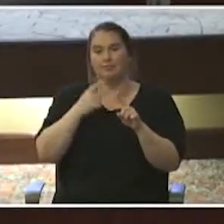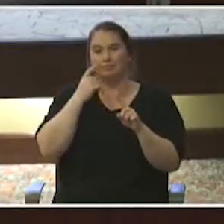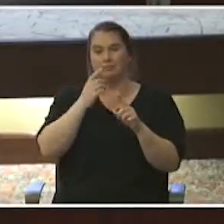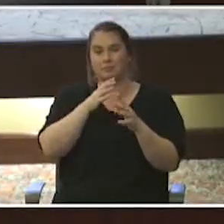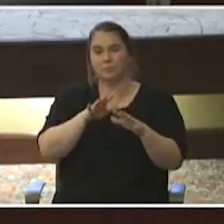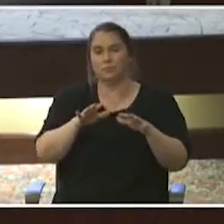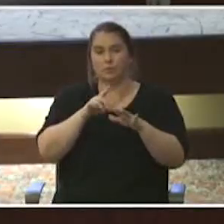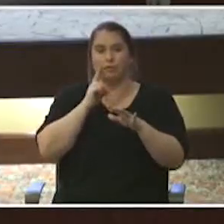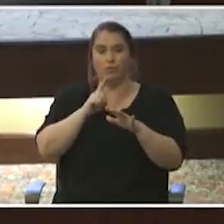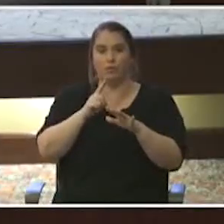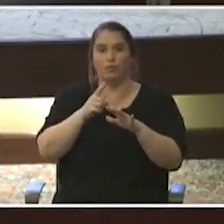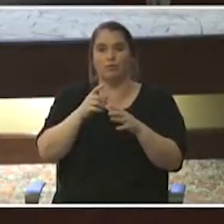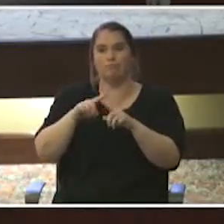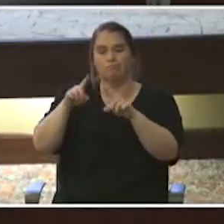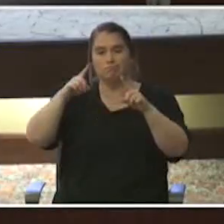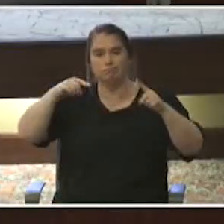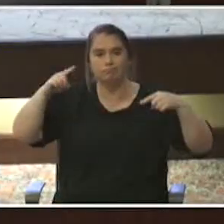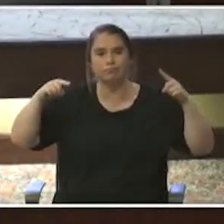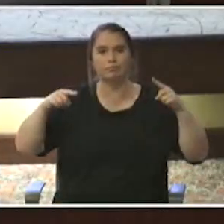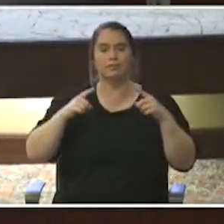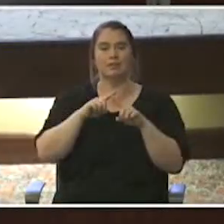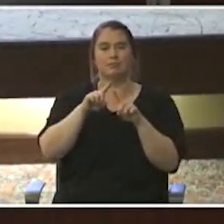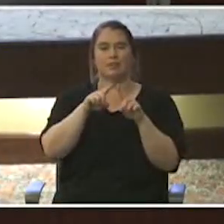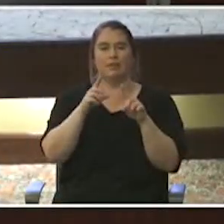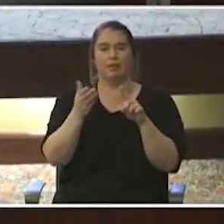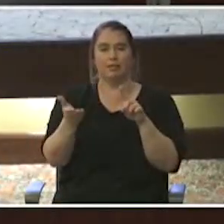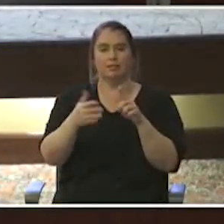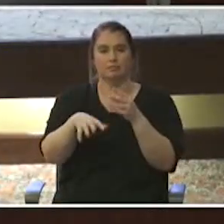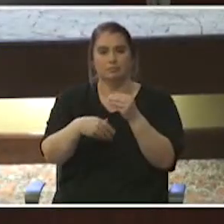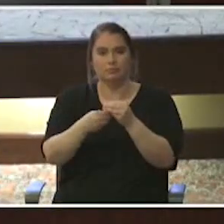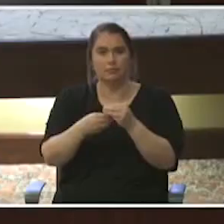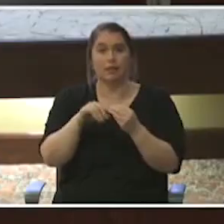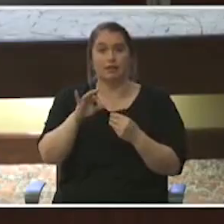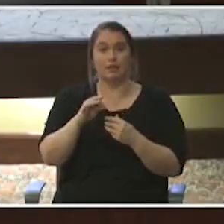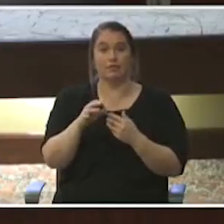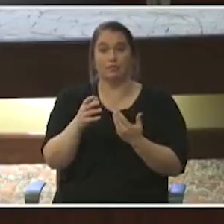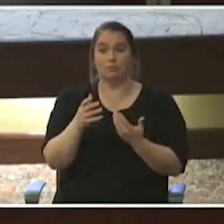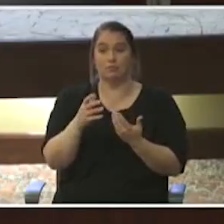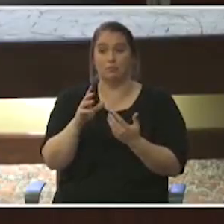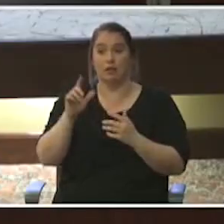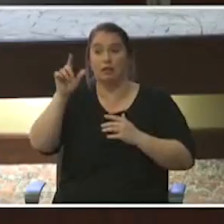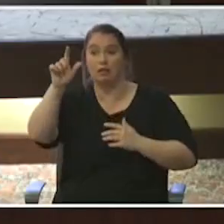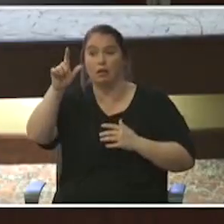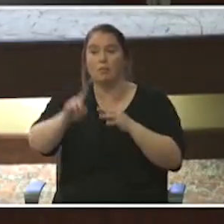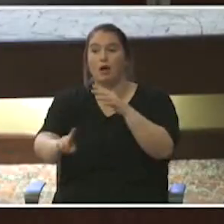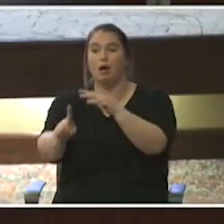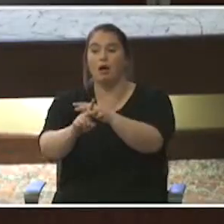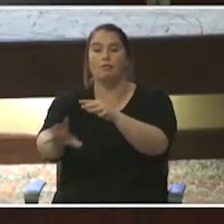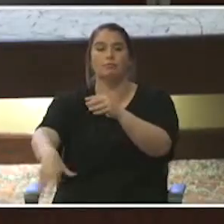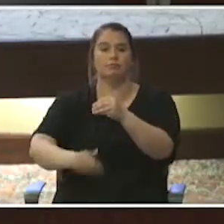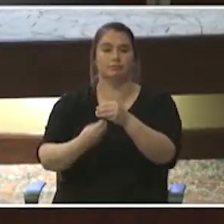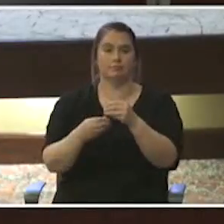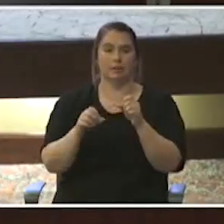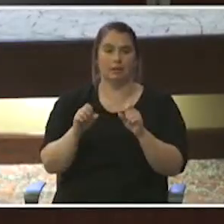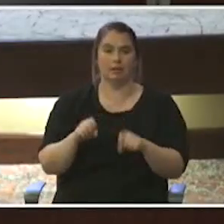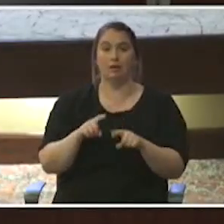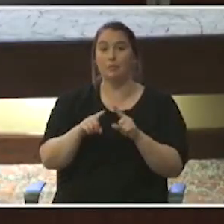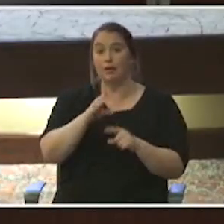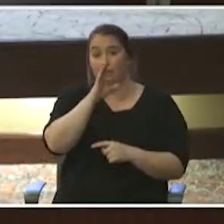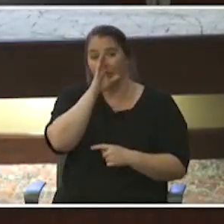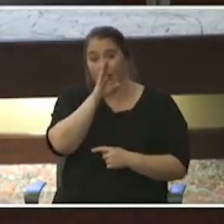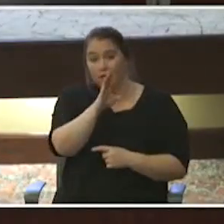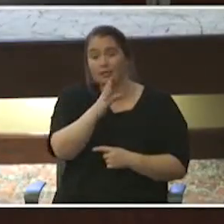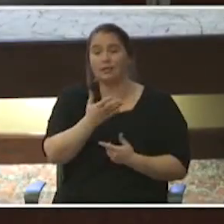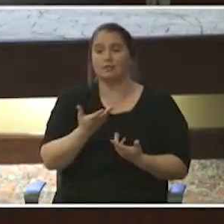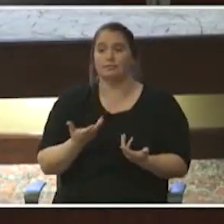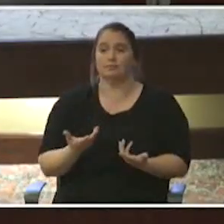and there's room for variances and things like that as it becomes necessary. But I'm excited about this, and frankly, I'm excited about this serving